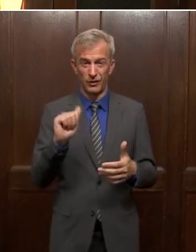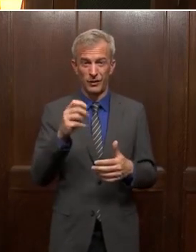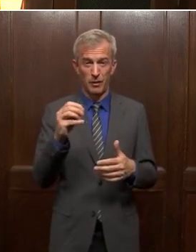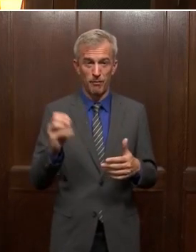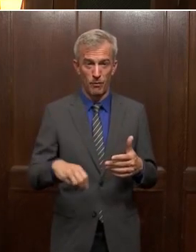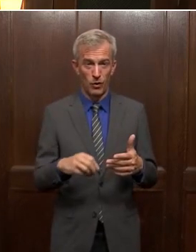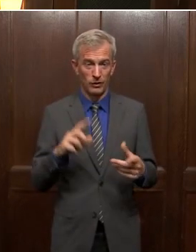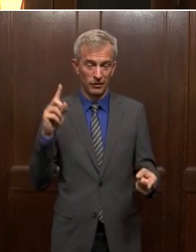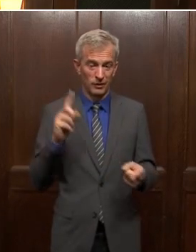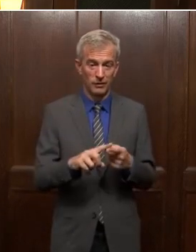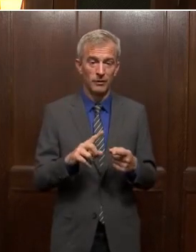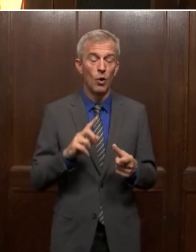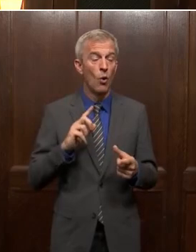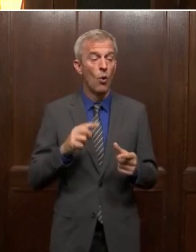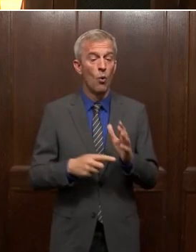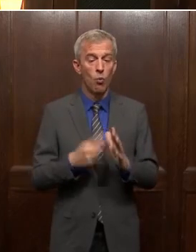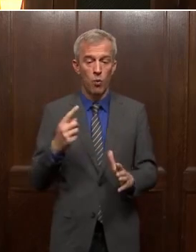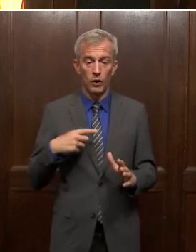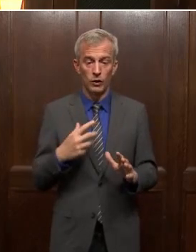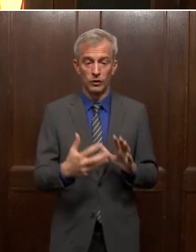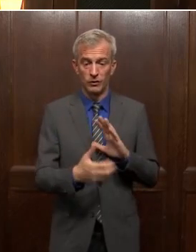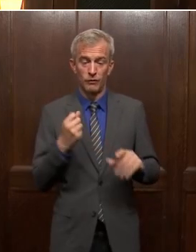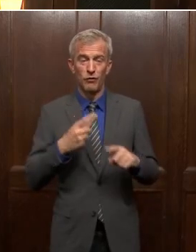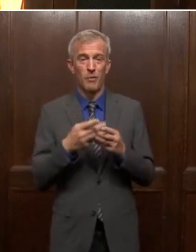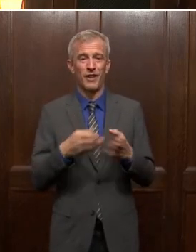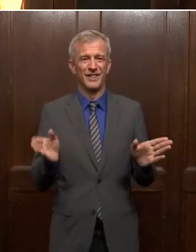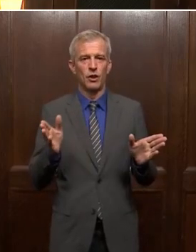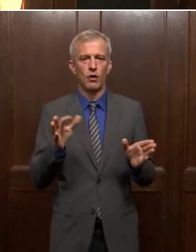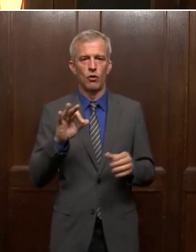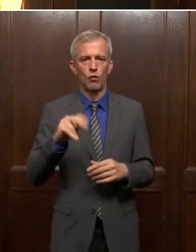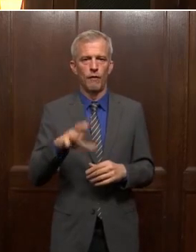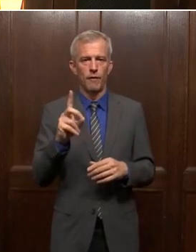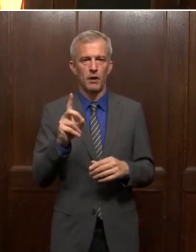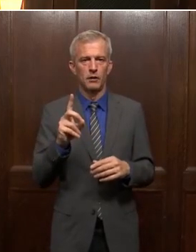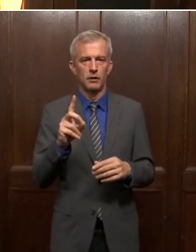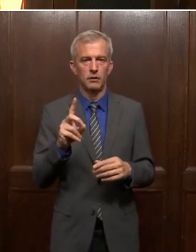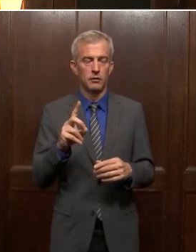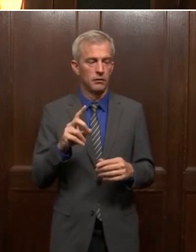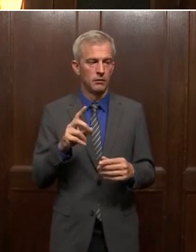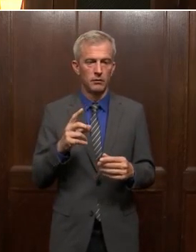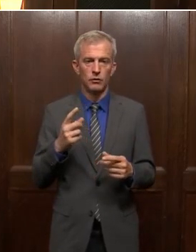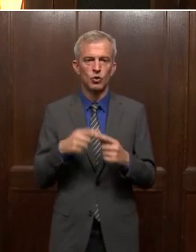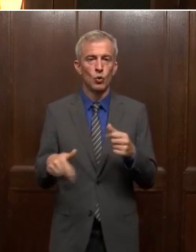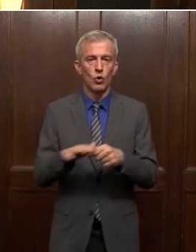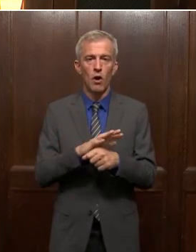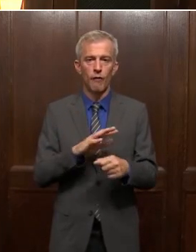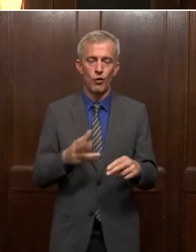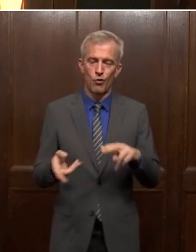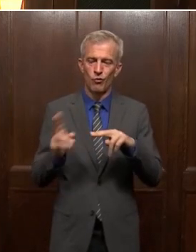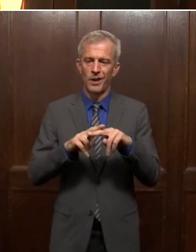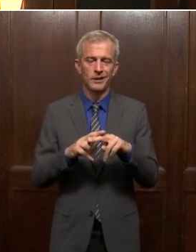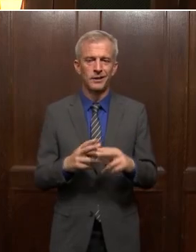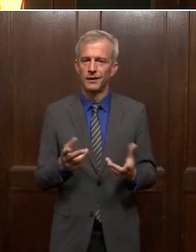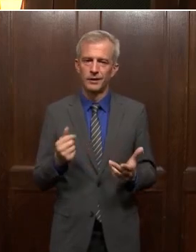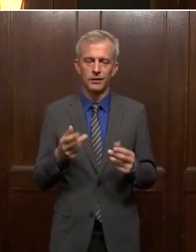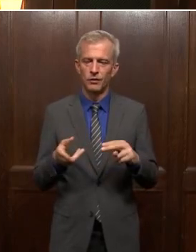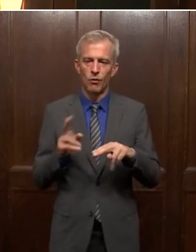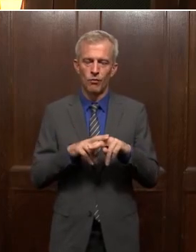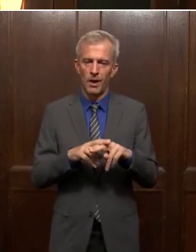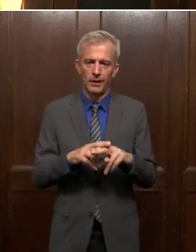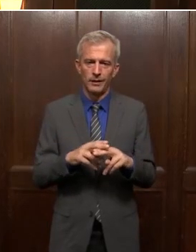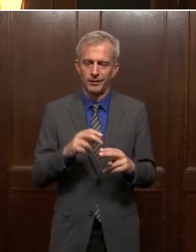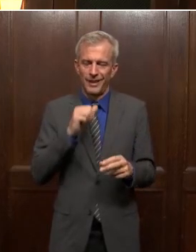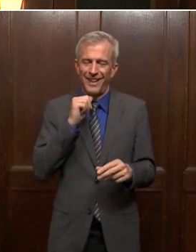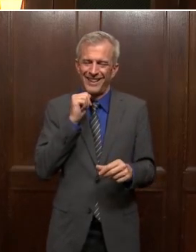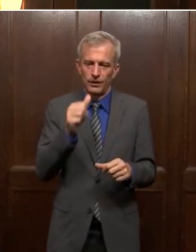the general fund the amount that those raises are, it still wouldn't be enough, even if those raises didn't happen, to balance our budget. So